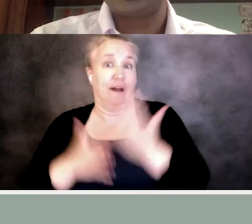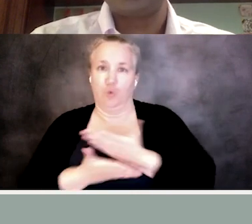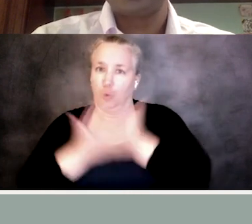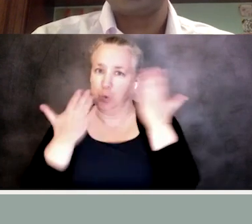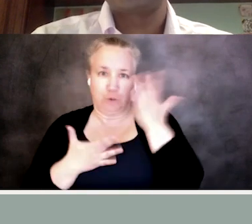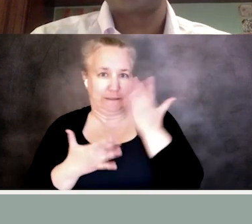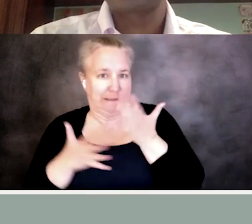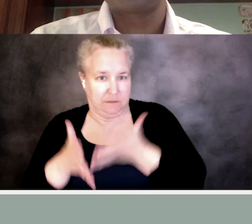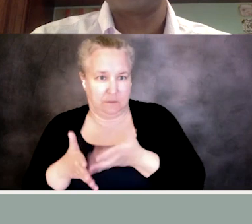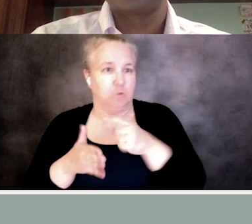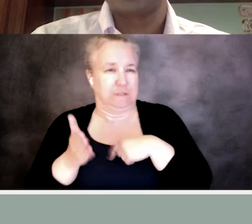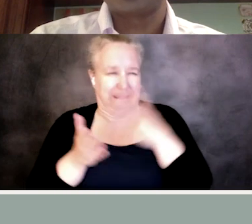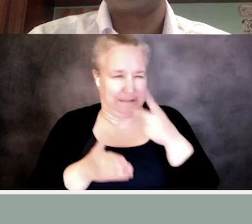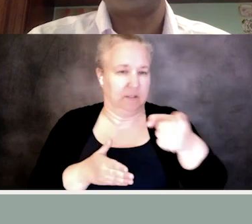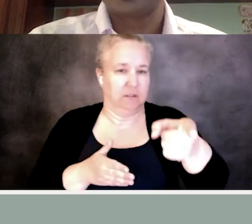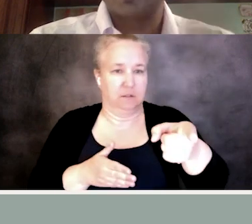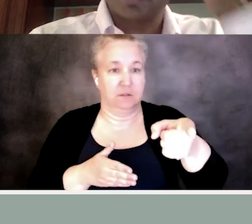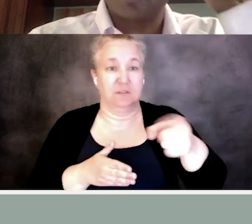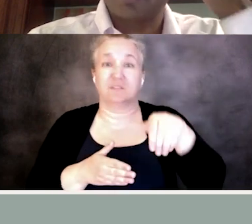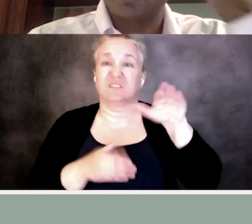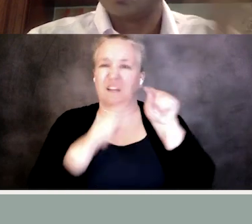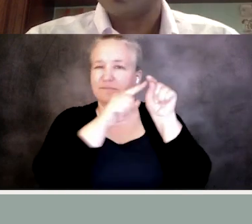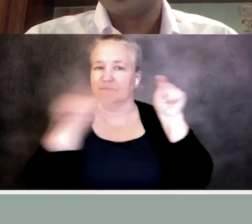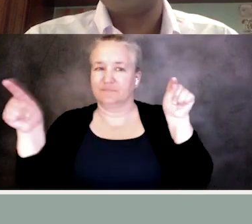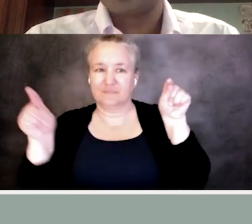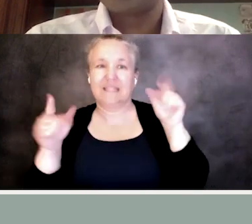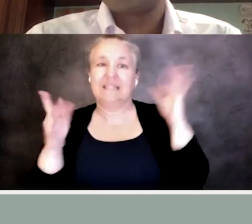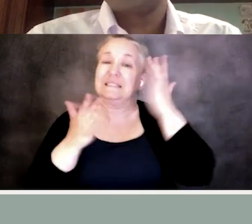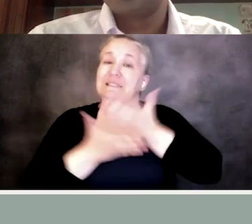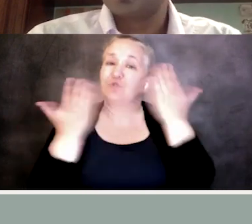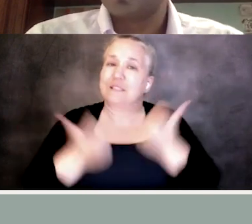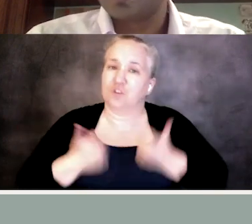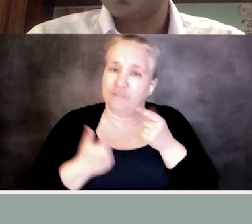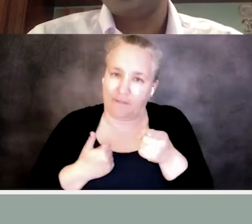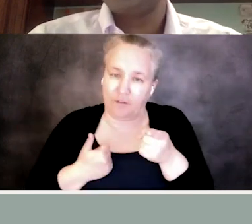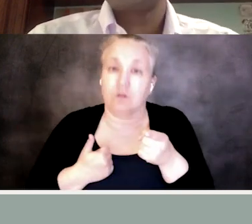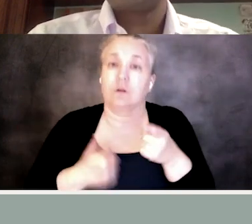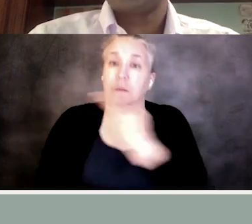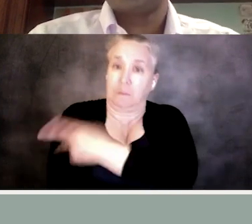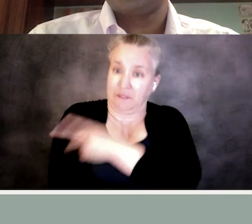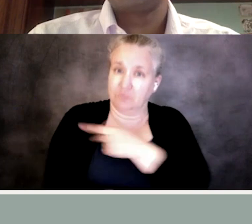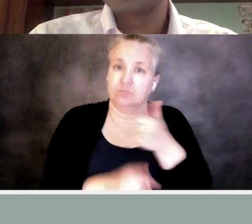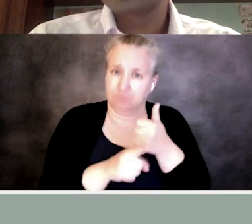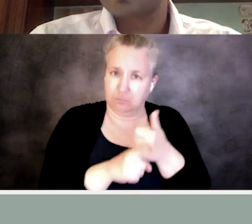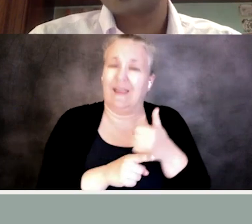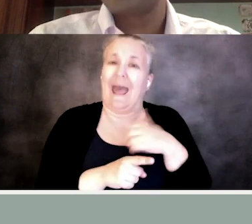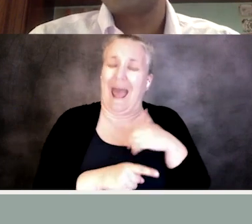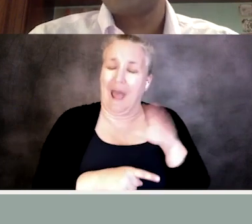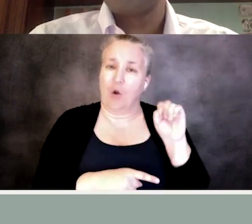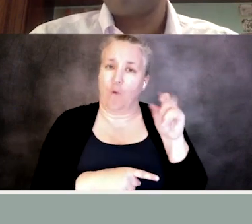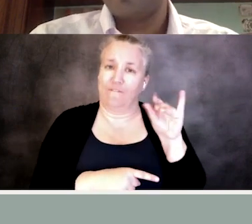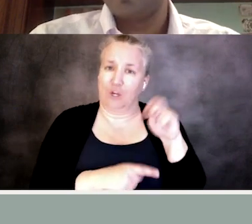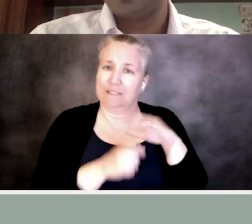see the top curve is basically the disease-free survival, the patients who got ovarian suppression. And there was a